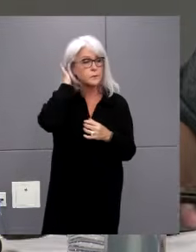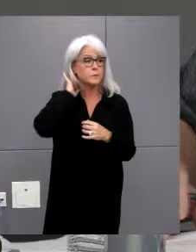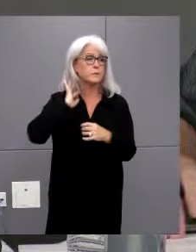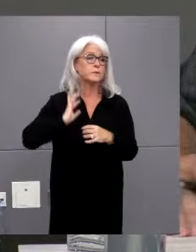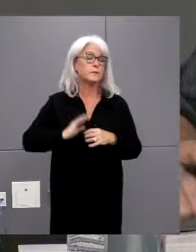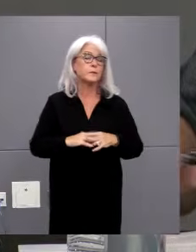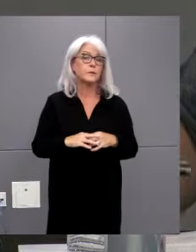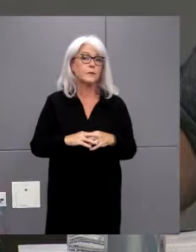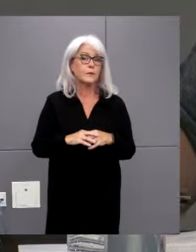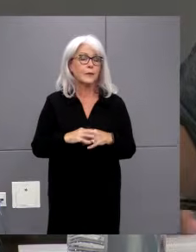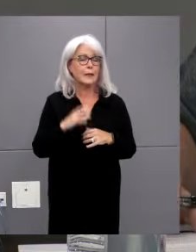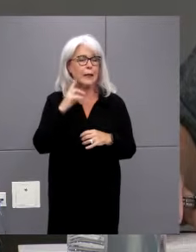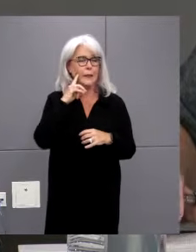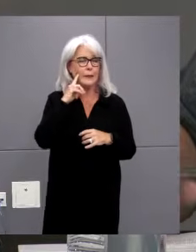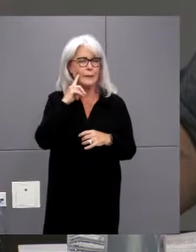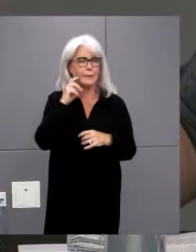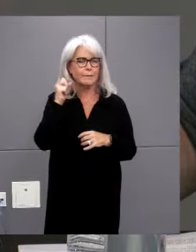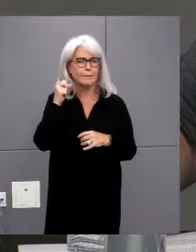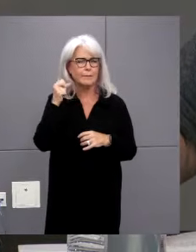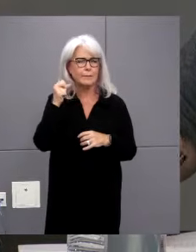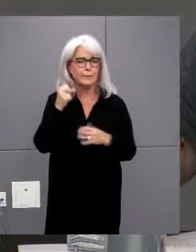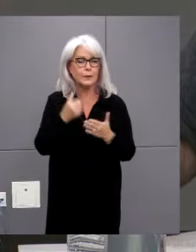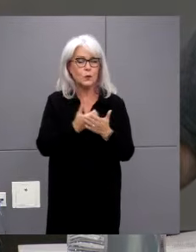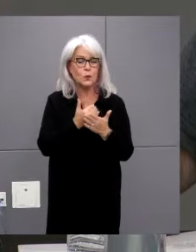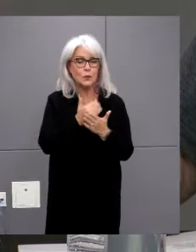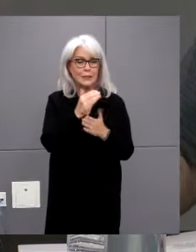I believe we are.